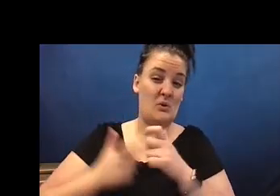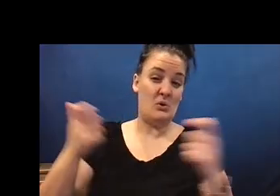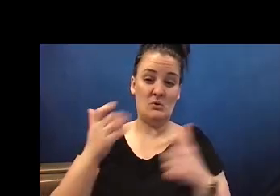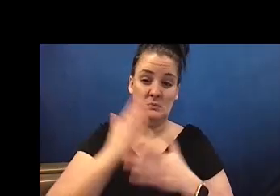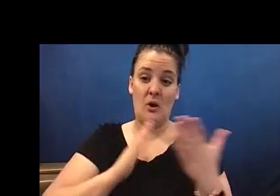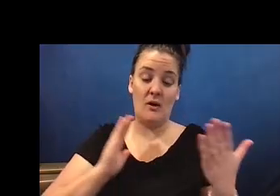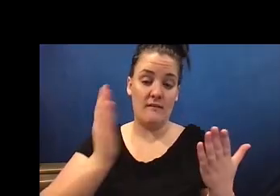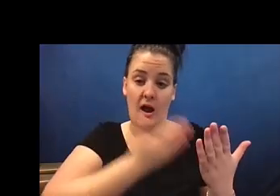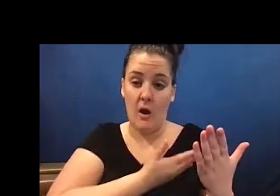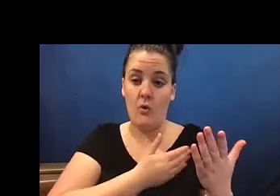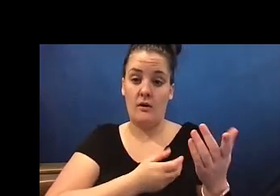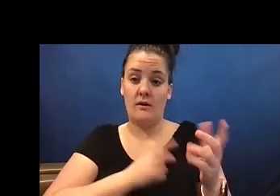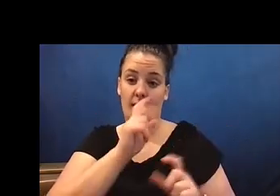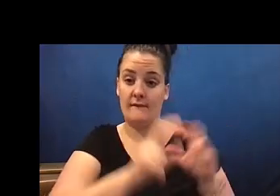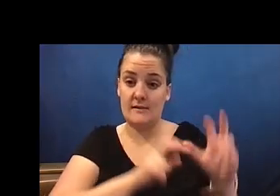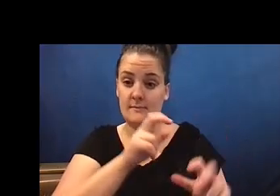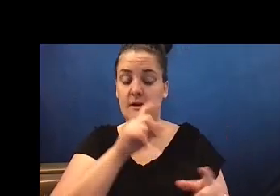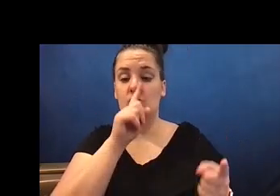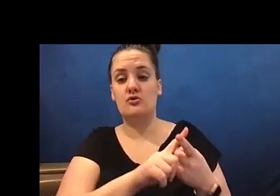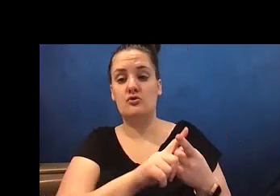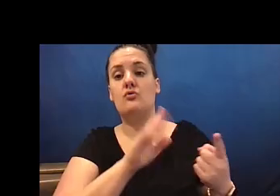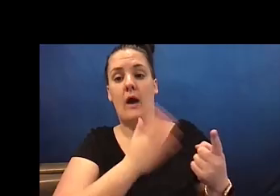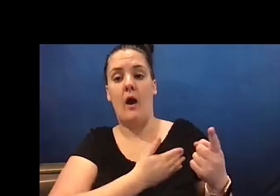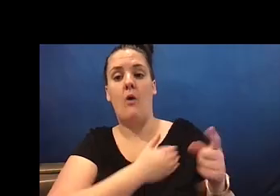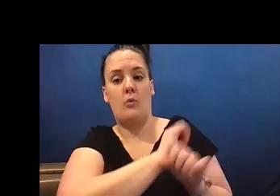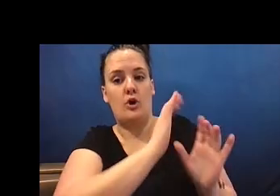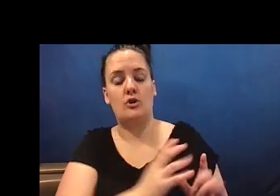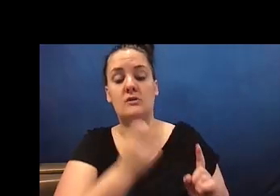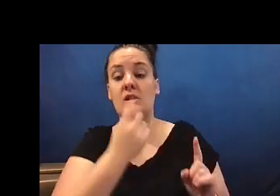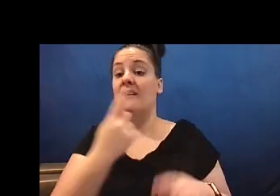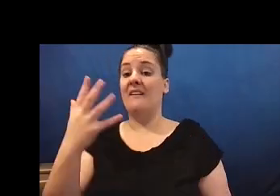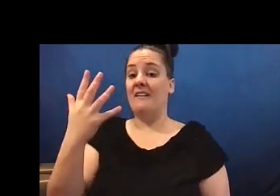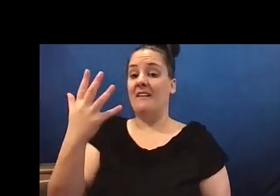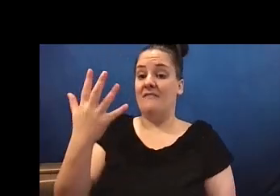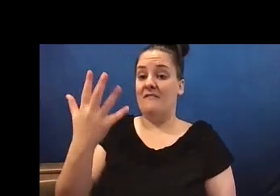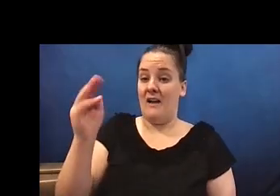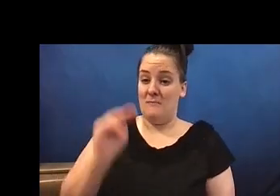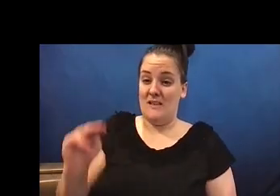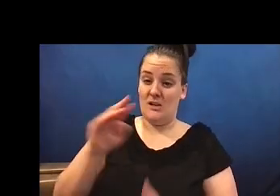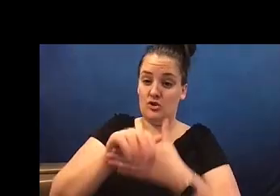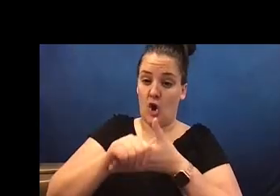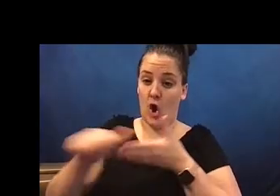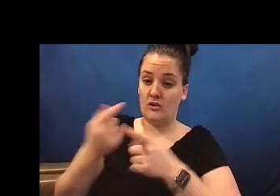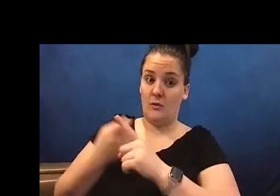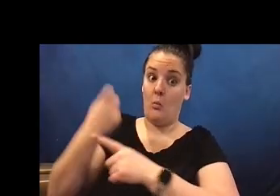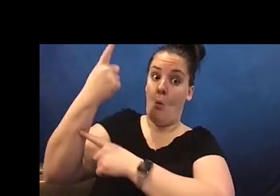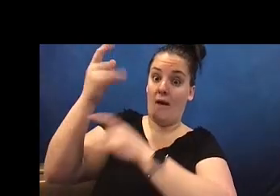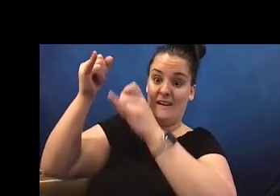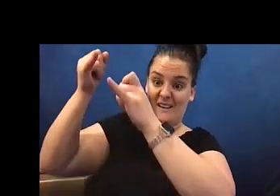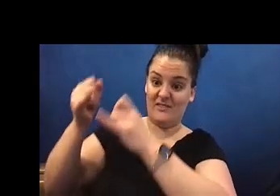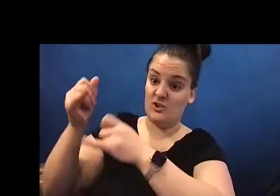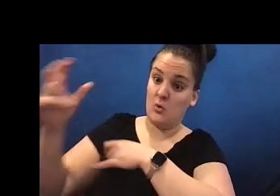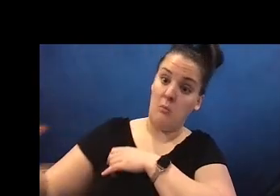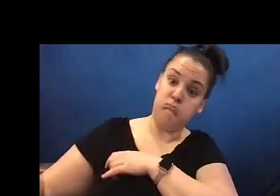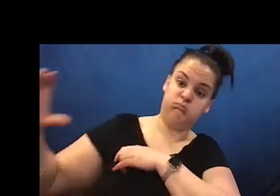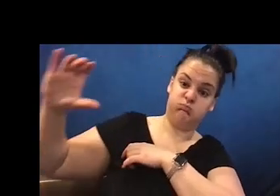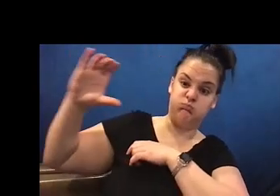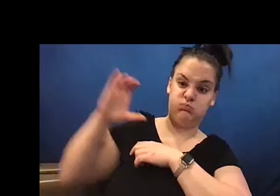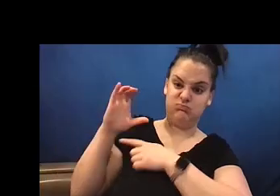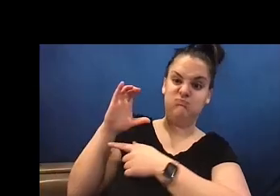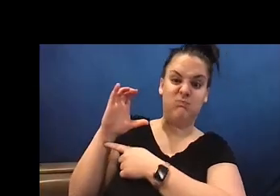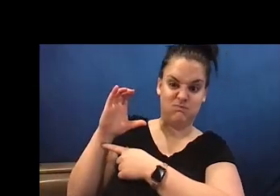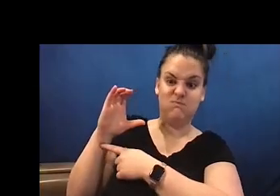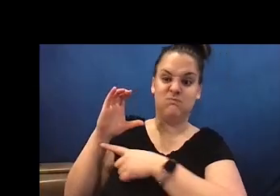wellness. We got a $5 million grant from one individual just to support the education, wellness, and improvement of our employees.